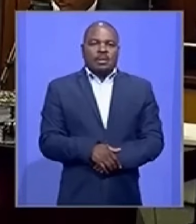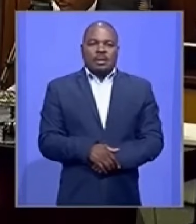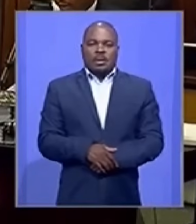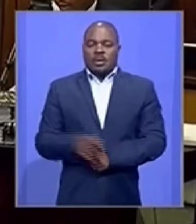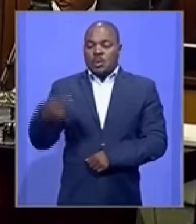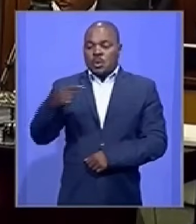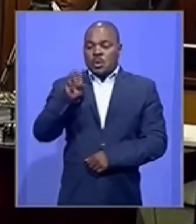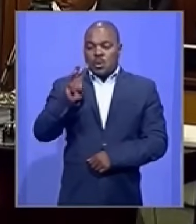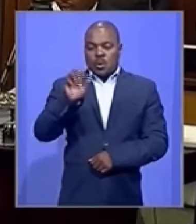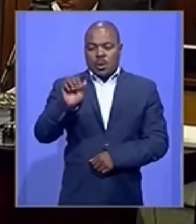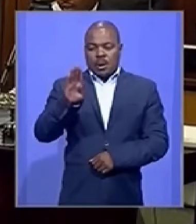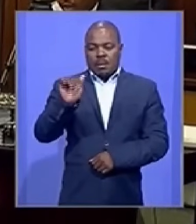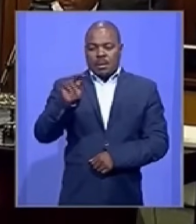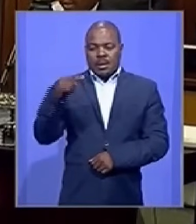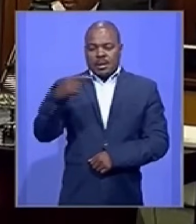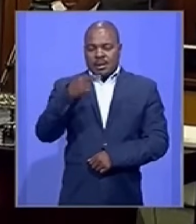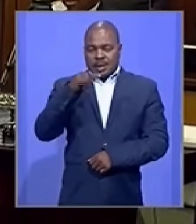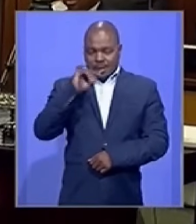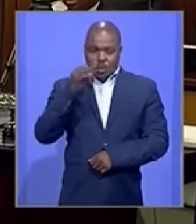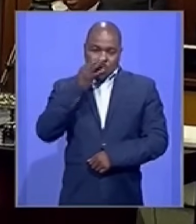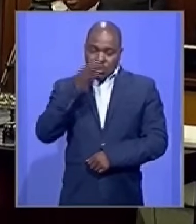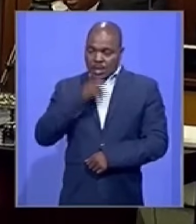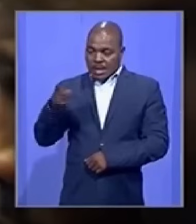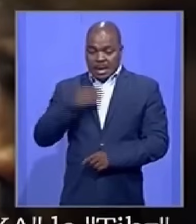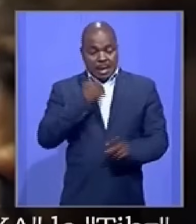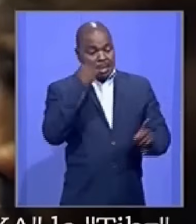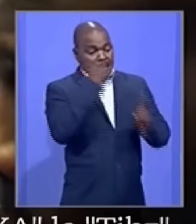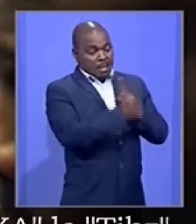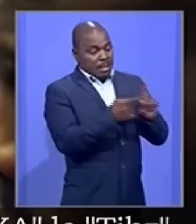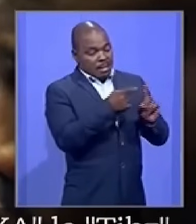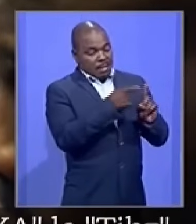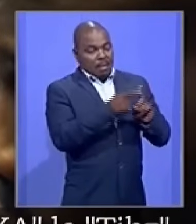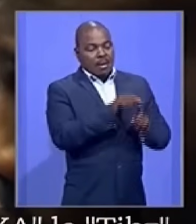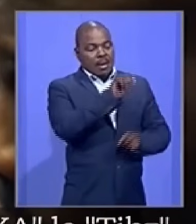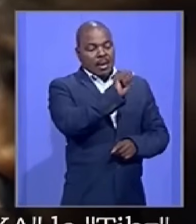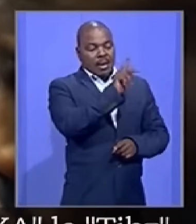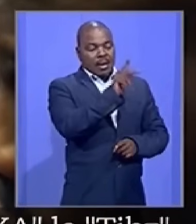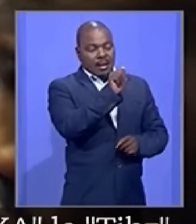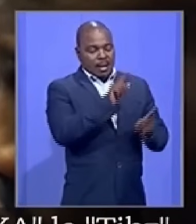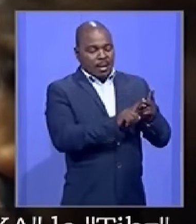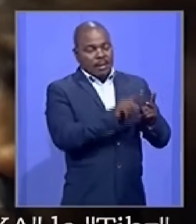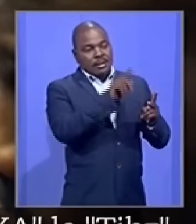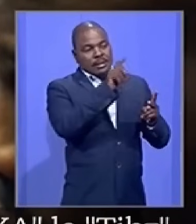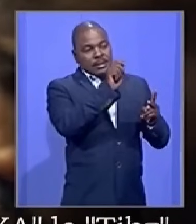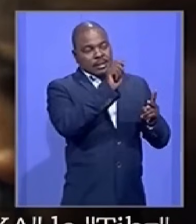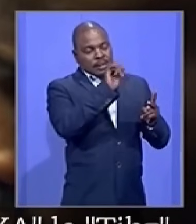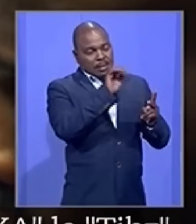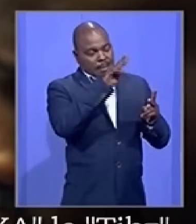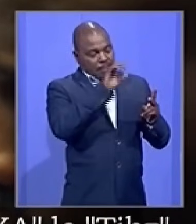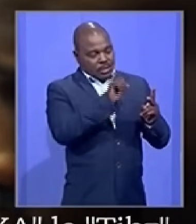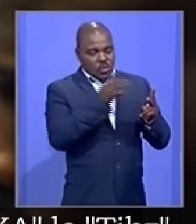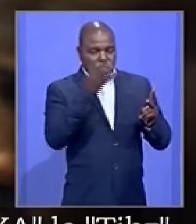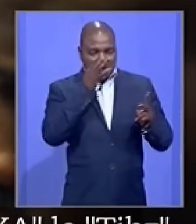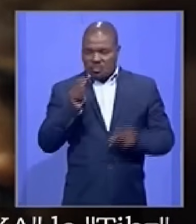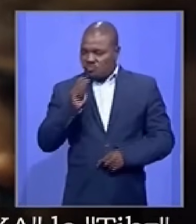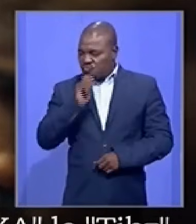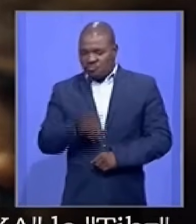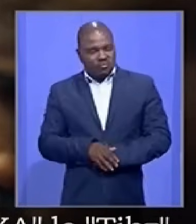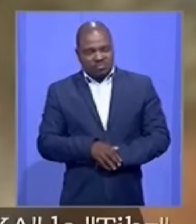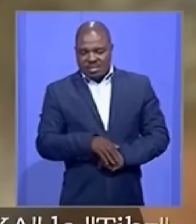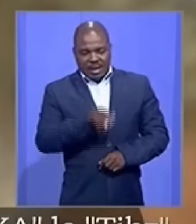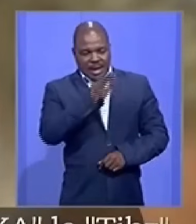Gwabeni o latotse bosehla hore o nkgalefo thapolaong ya AKA le Tips ka hore botjhotjhisi bo a phopholetsa nyeweng ena ka ha bo itshetlehile